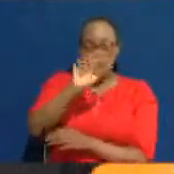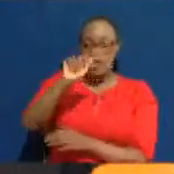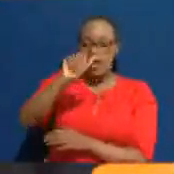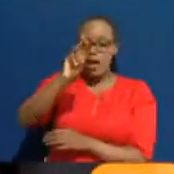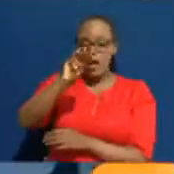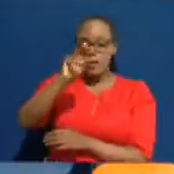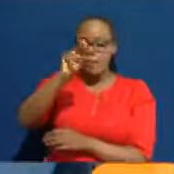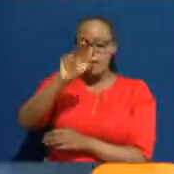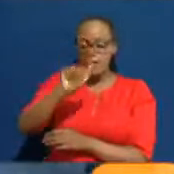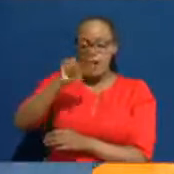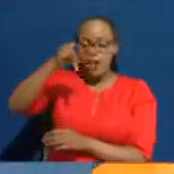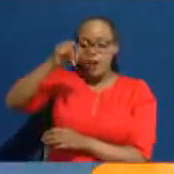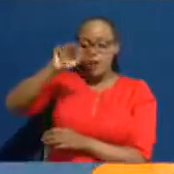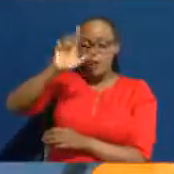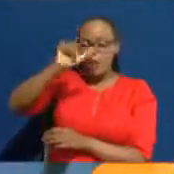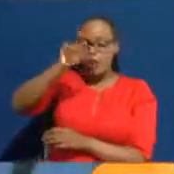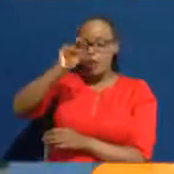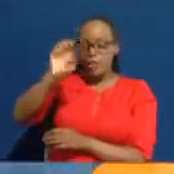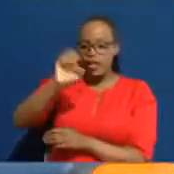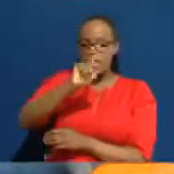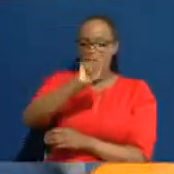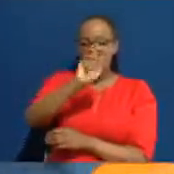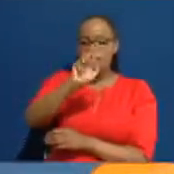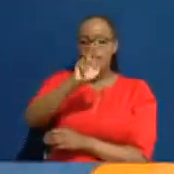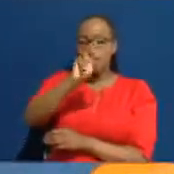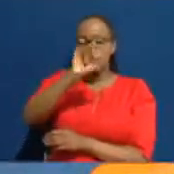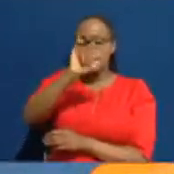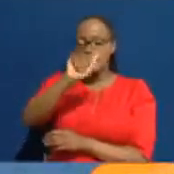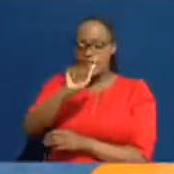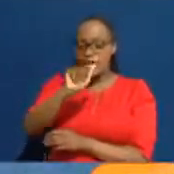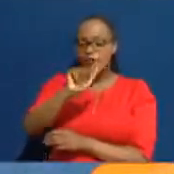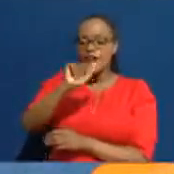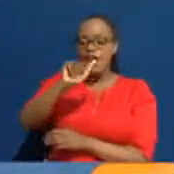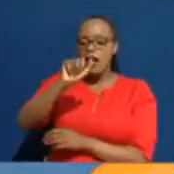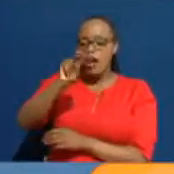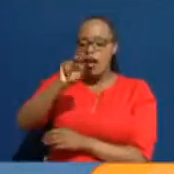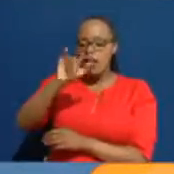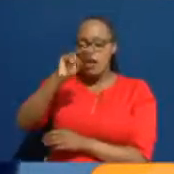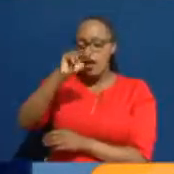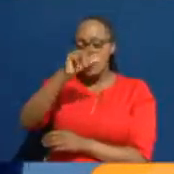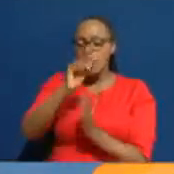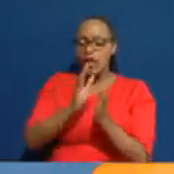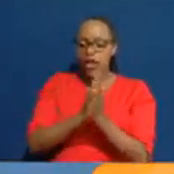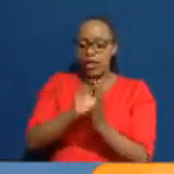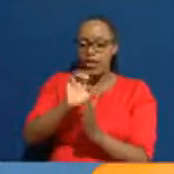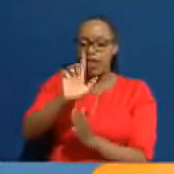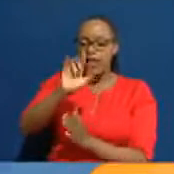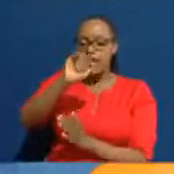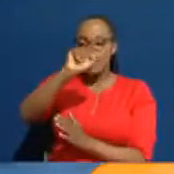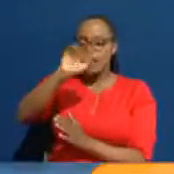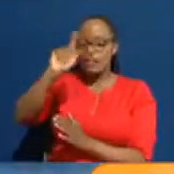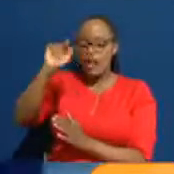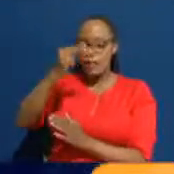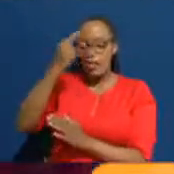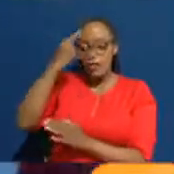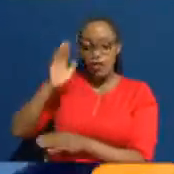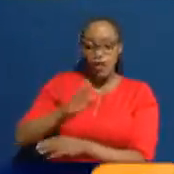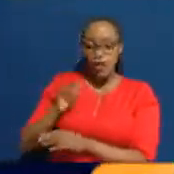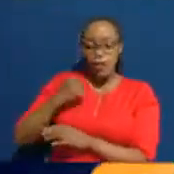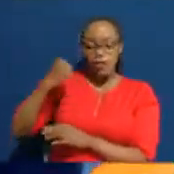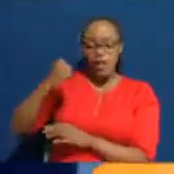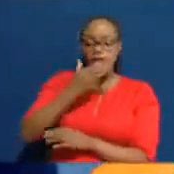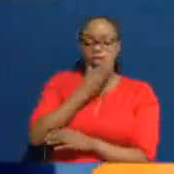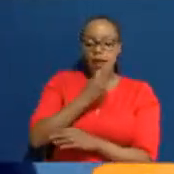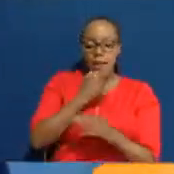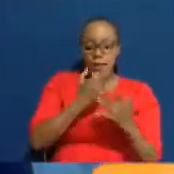Martha, Pauline Shege, Teresia Wanjiro, Frieza Anyango, and Elizabeth Andiego on the women's side. The men in the team are